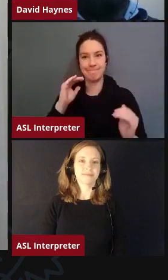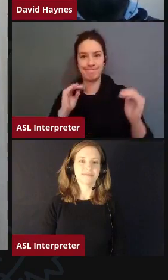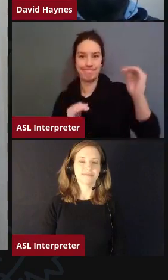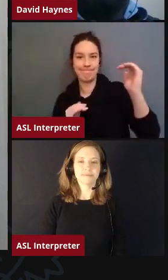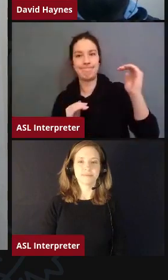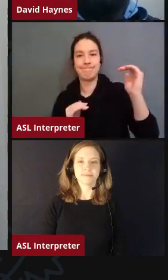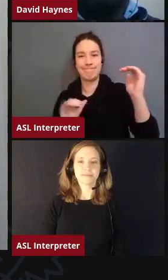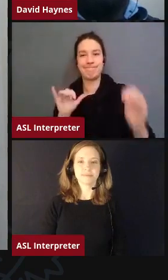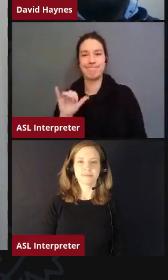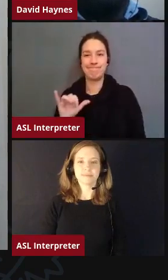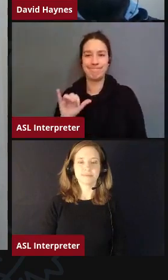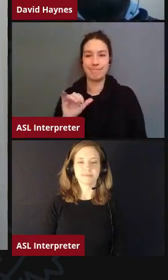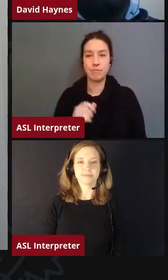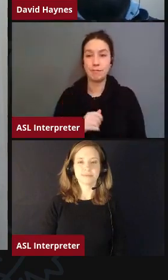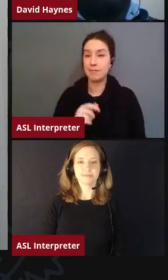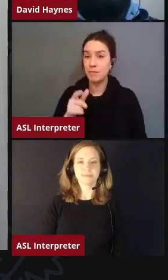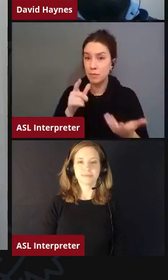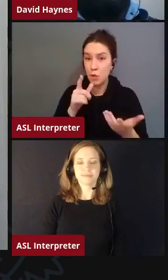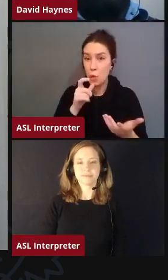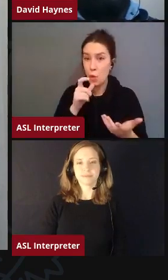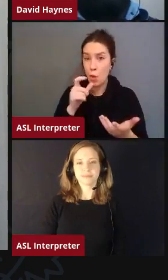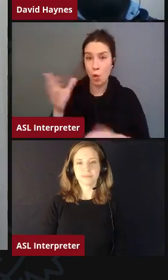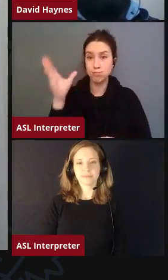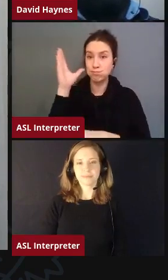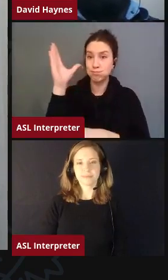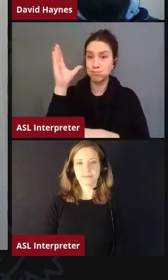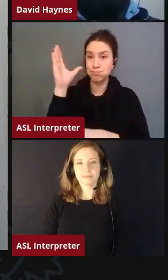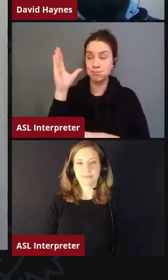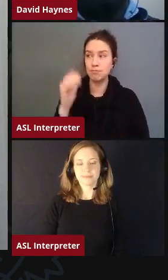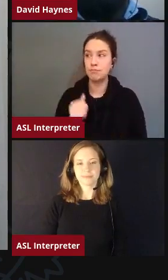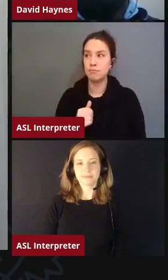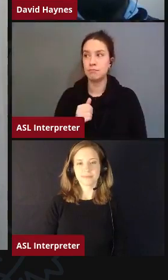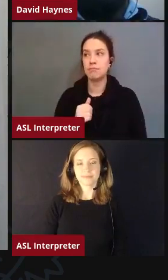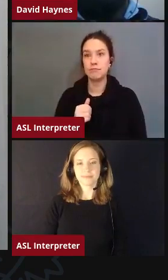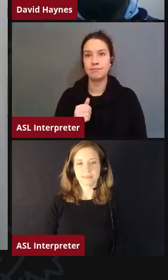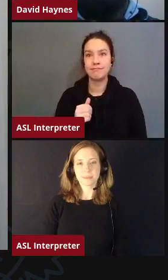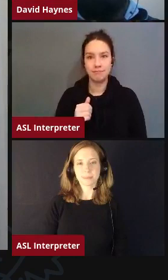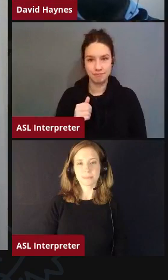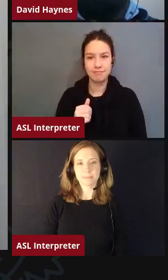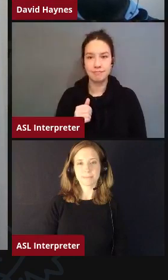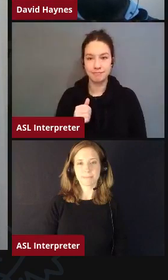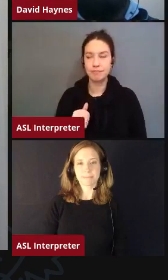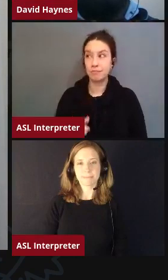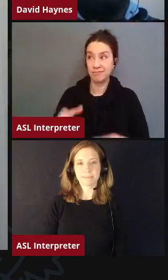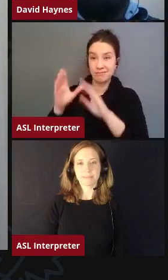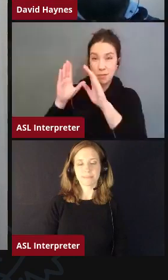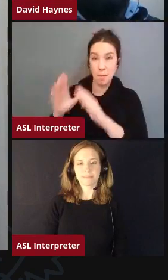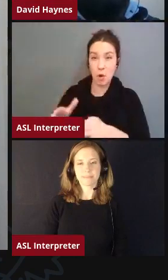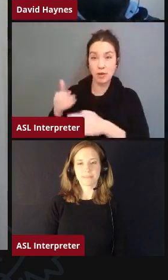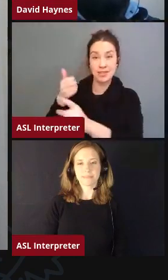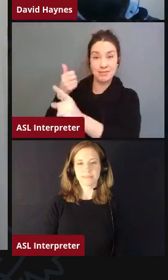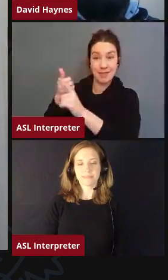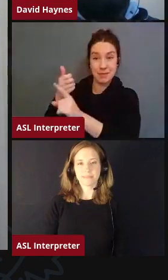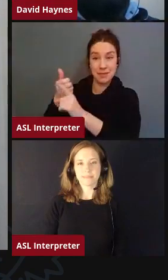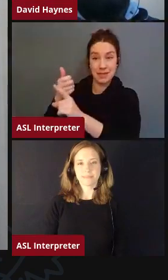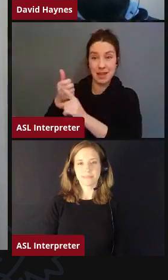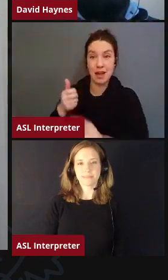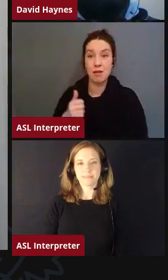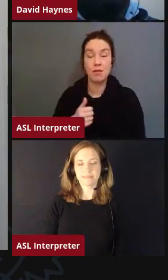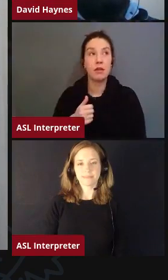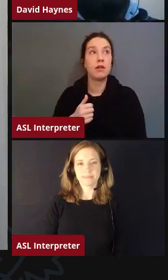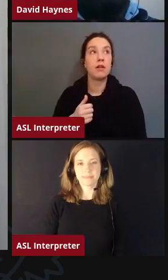to make to talk about this than someone who has spent time in